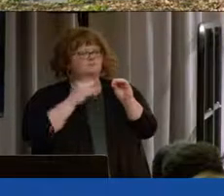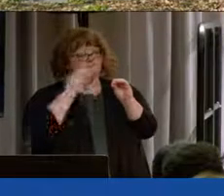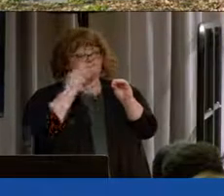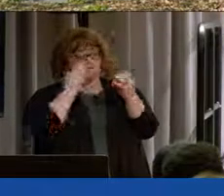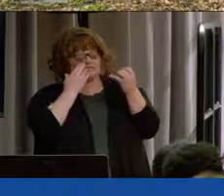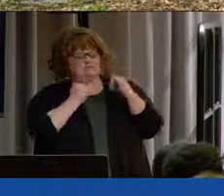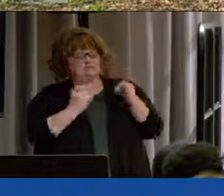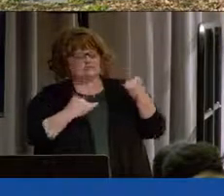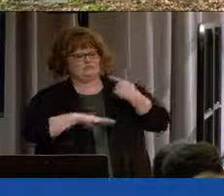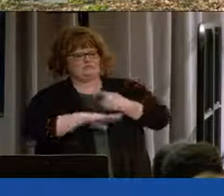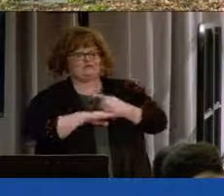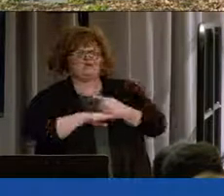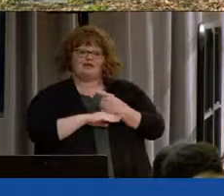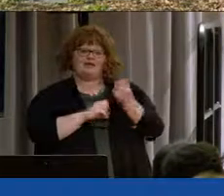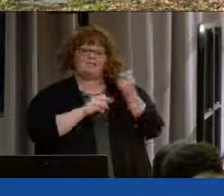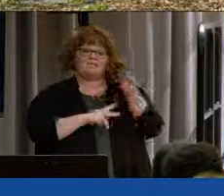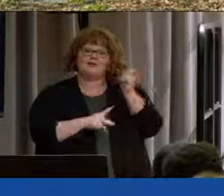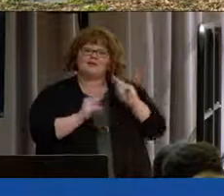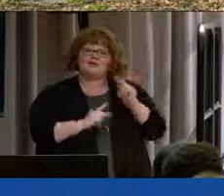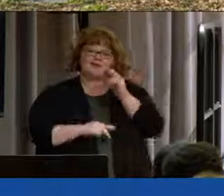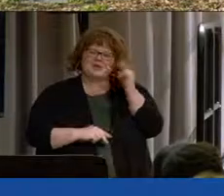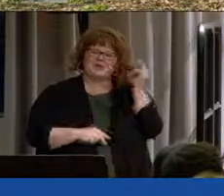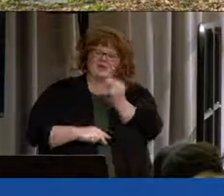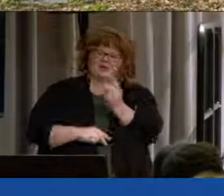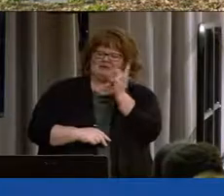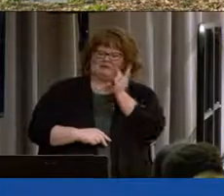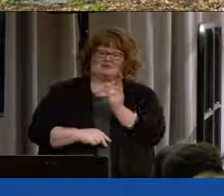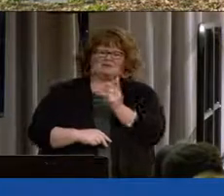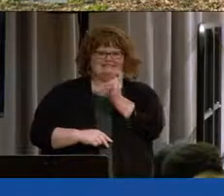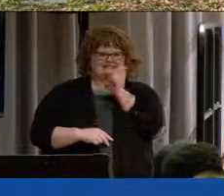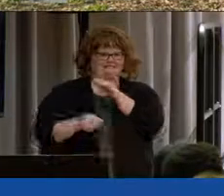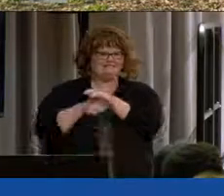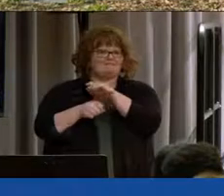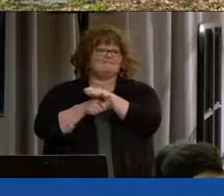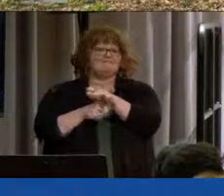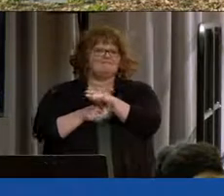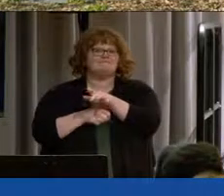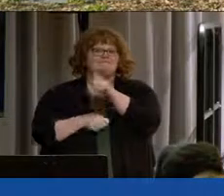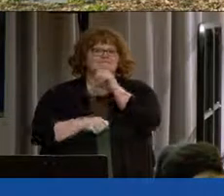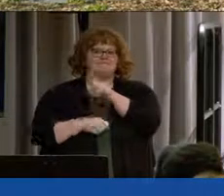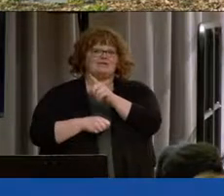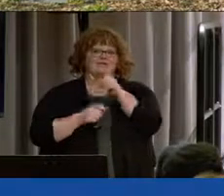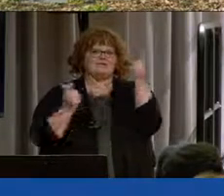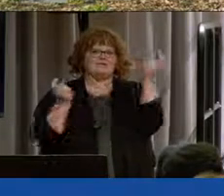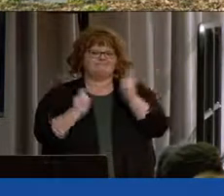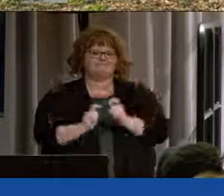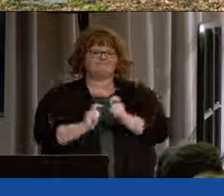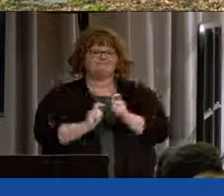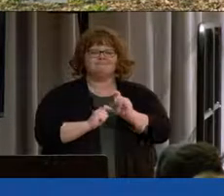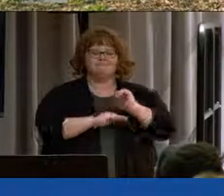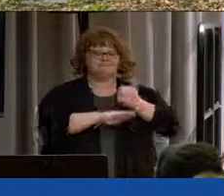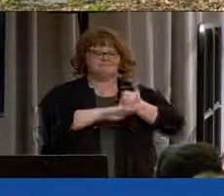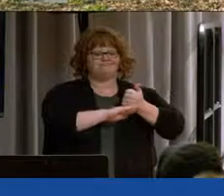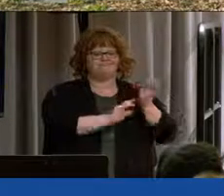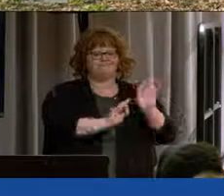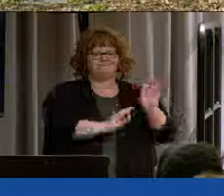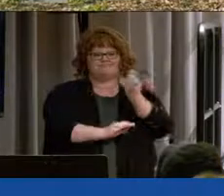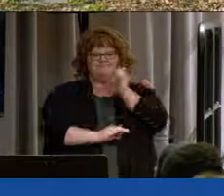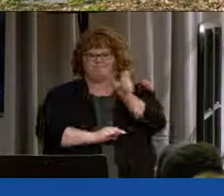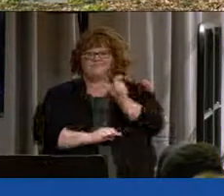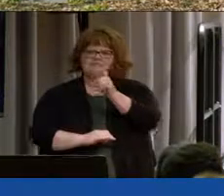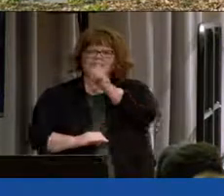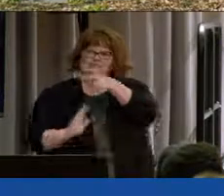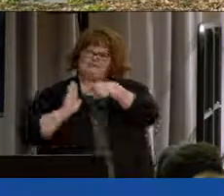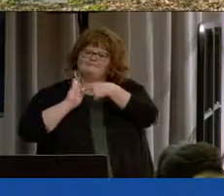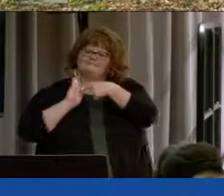have disdain for this memorial because it is only one-tenth of what had been imagined as a rightful memorial for